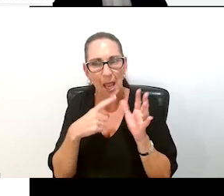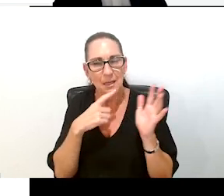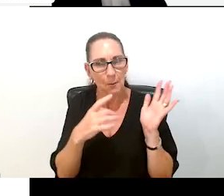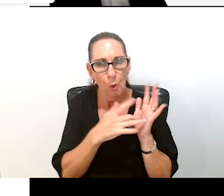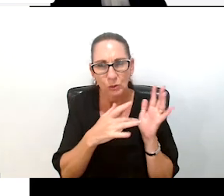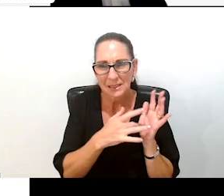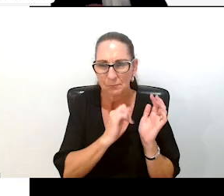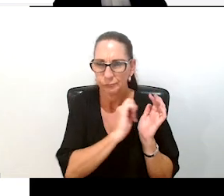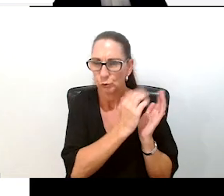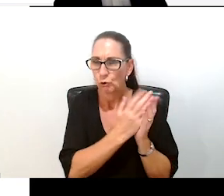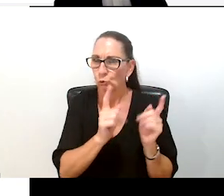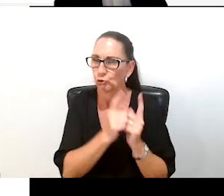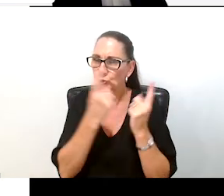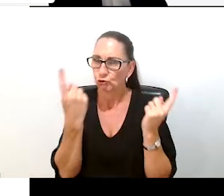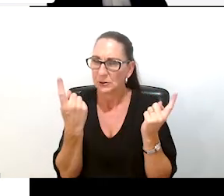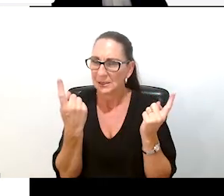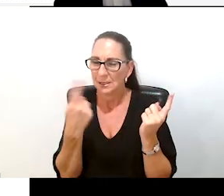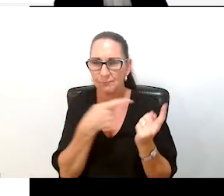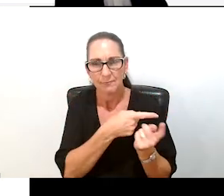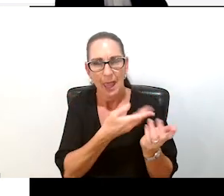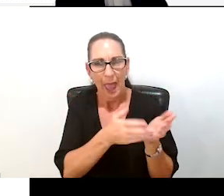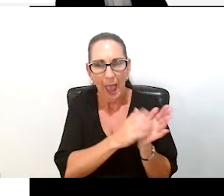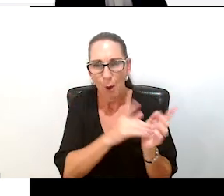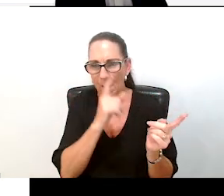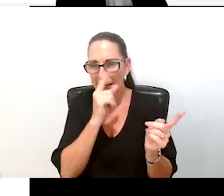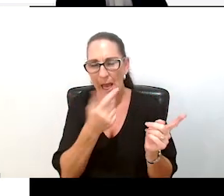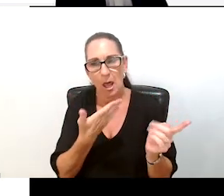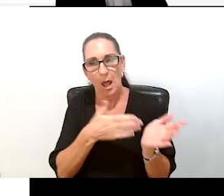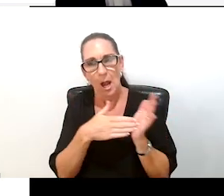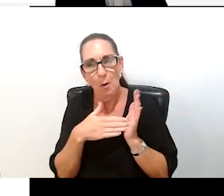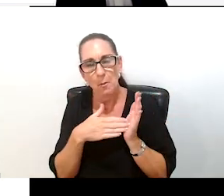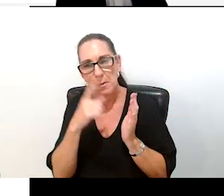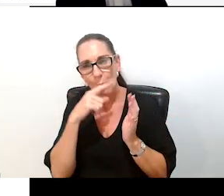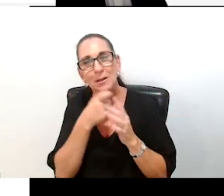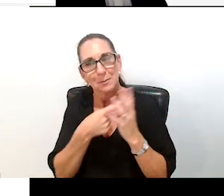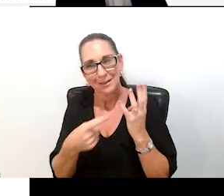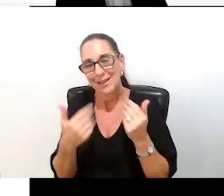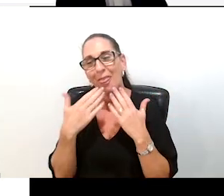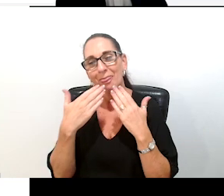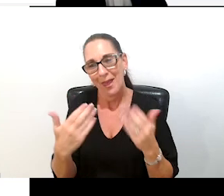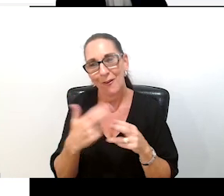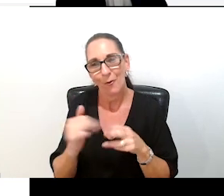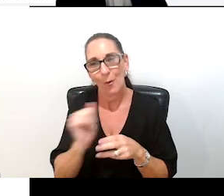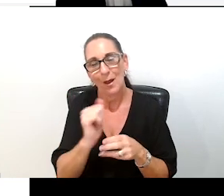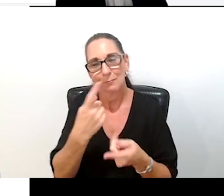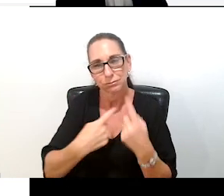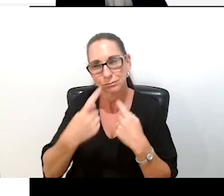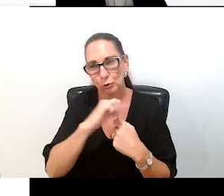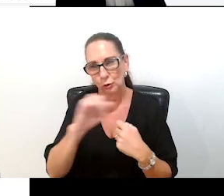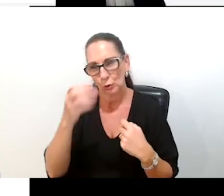data and what it will and won't do and how it will benefit people with disability. Thank you both for sharing your